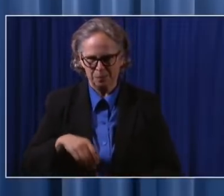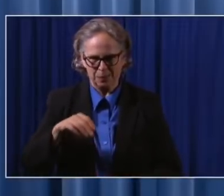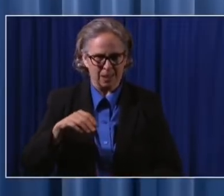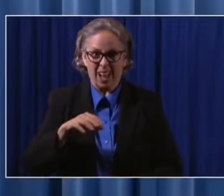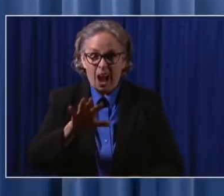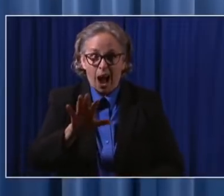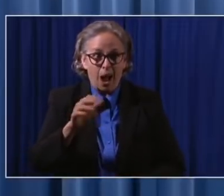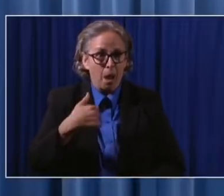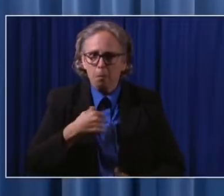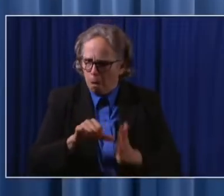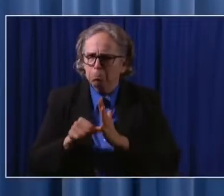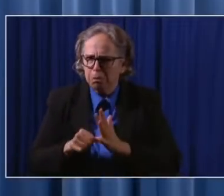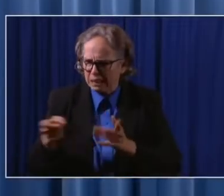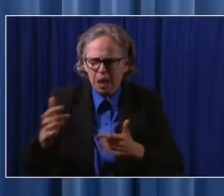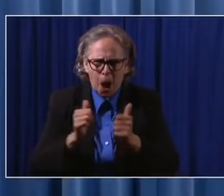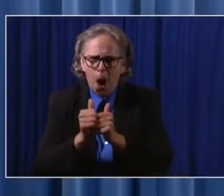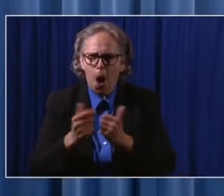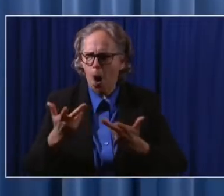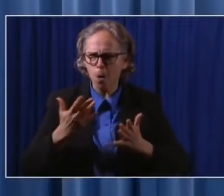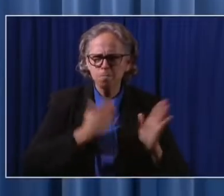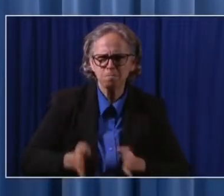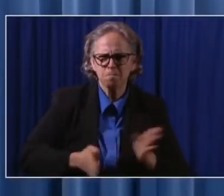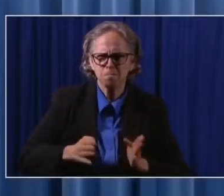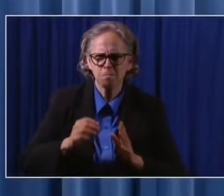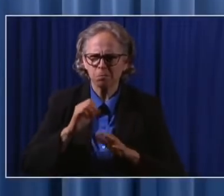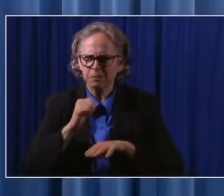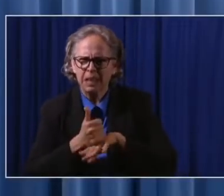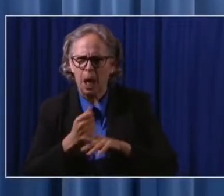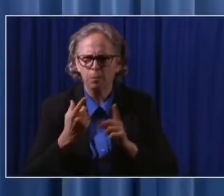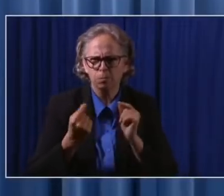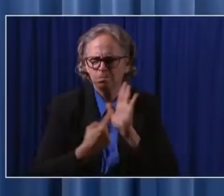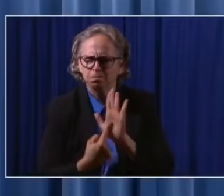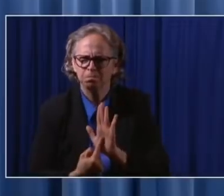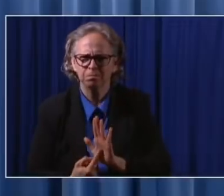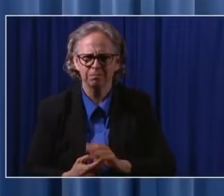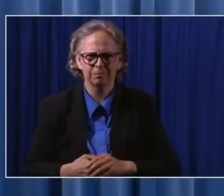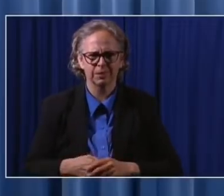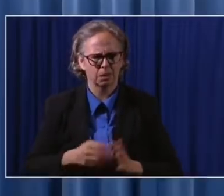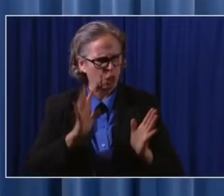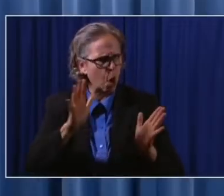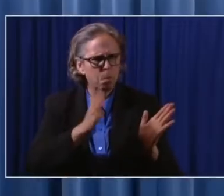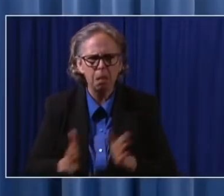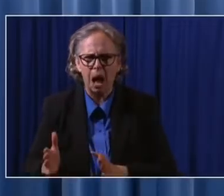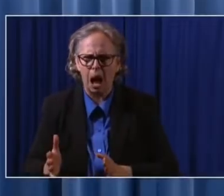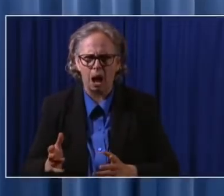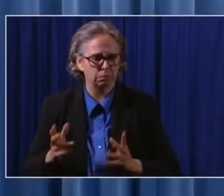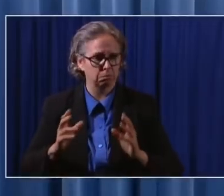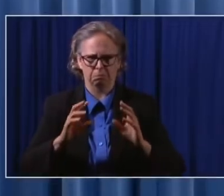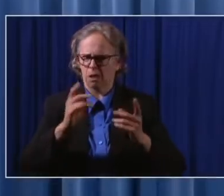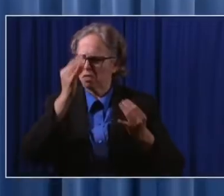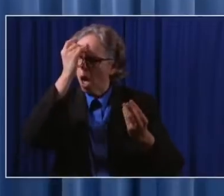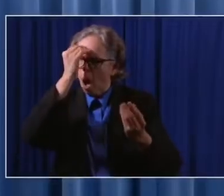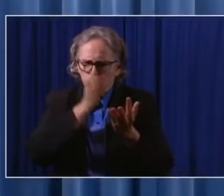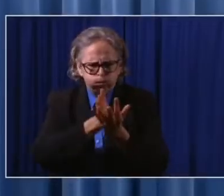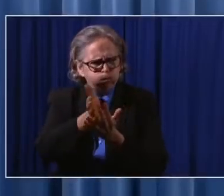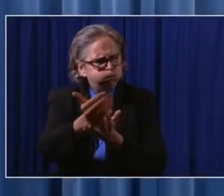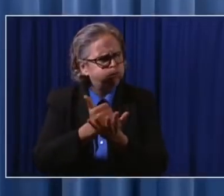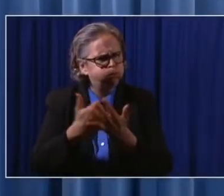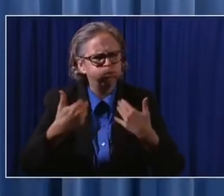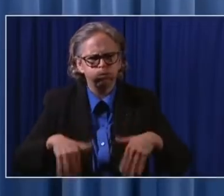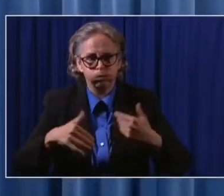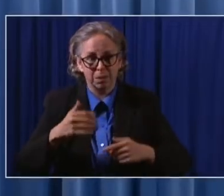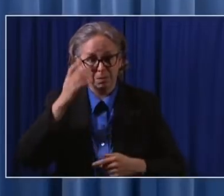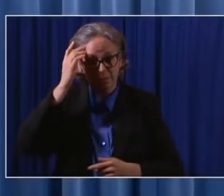impressed with what they've done. I've been very impressed with what they have done. But it's not without risk, and it's not